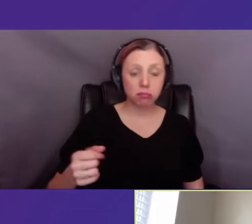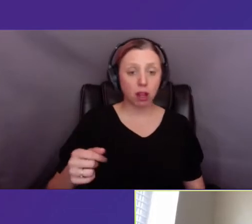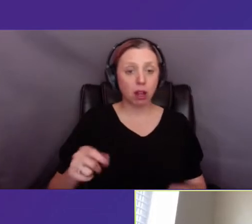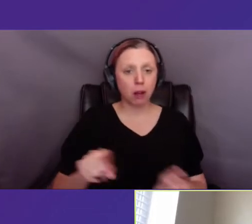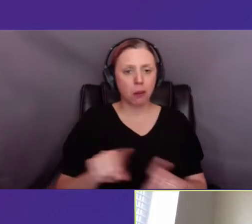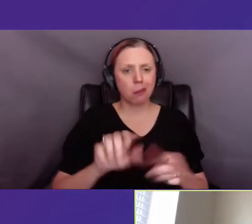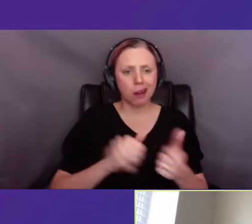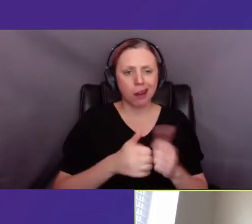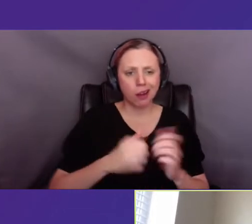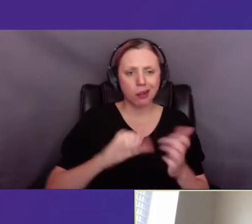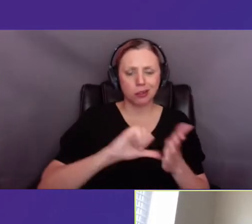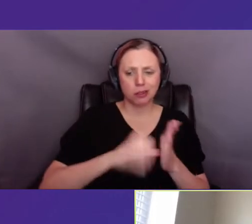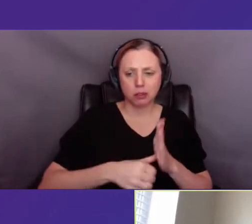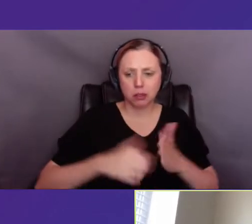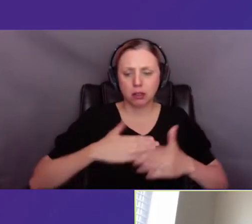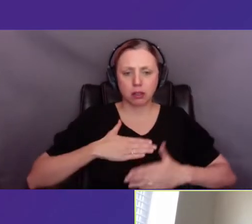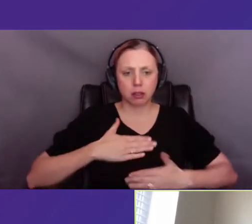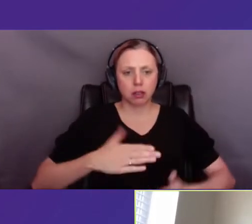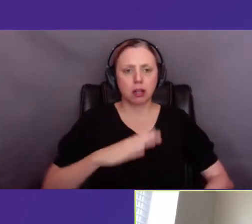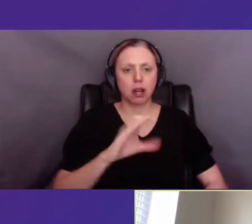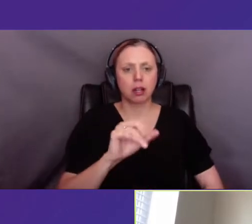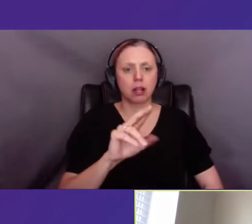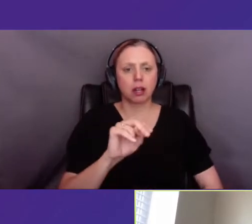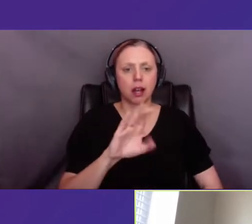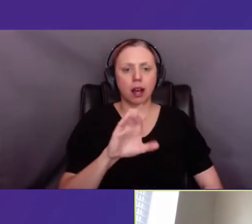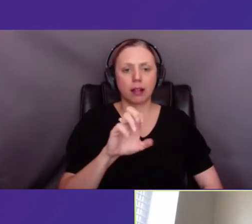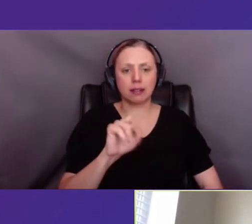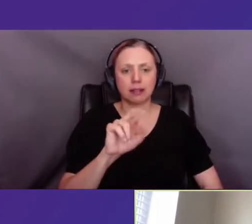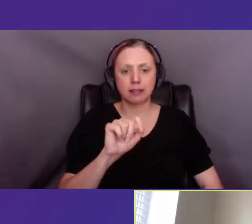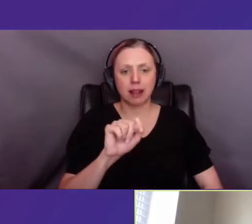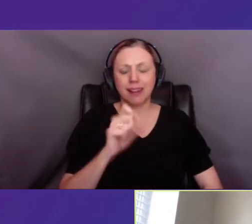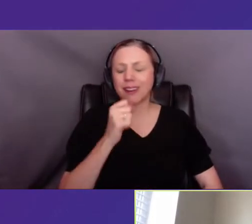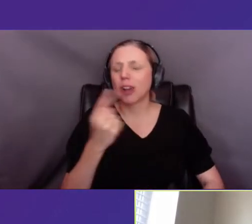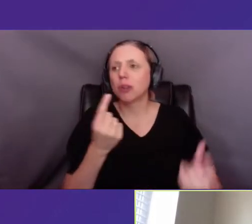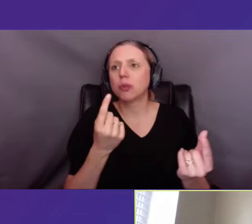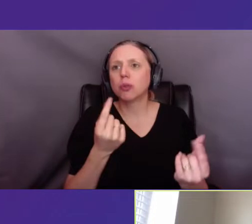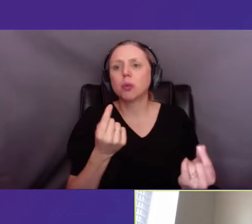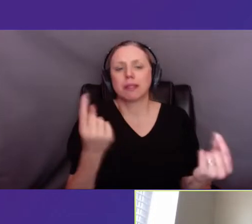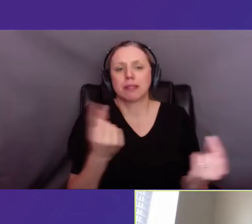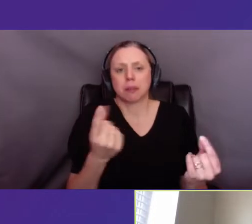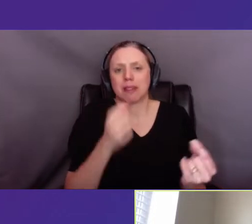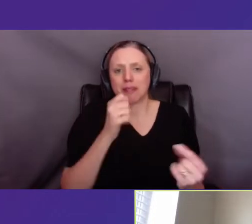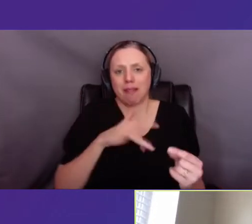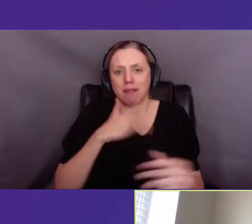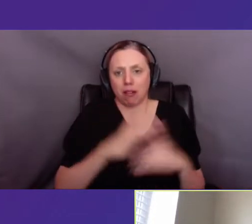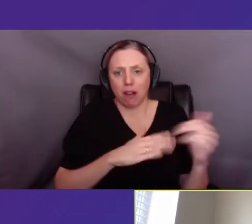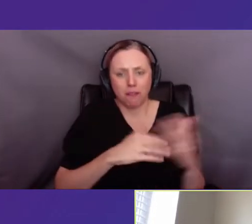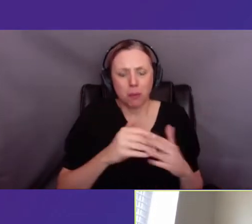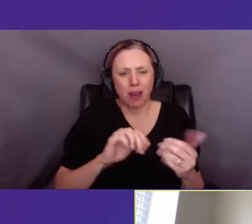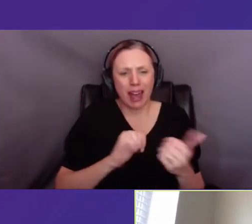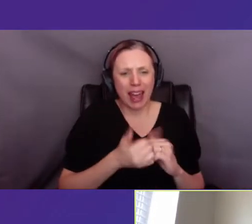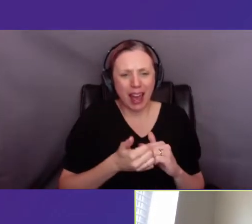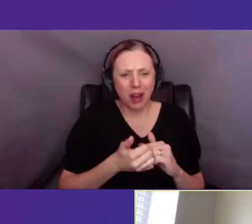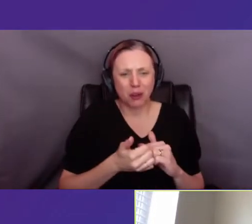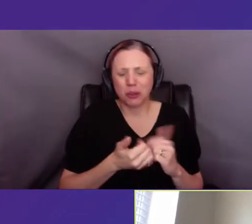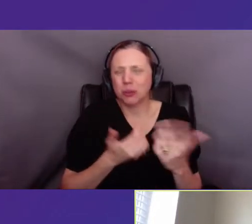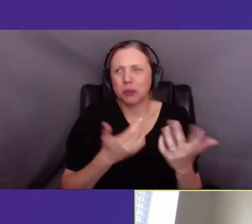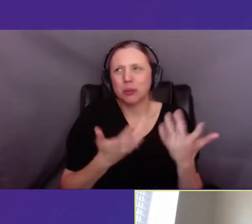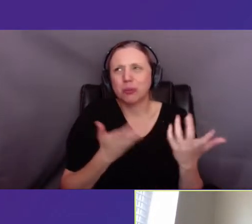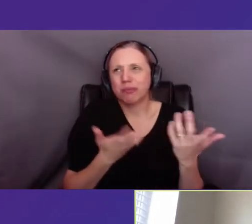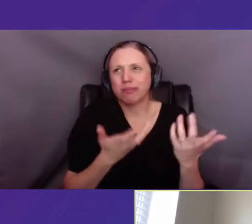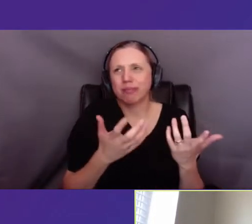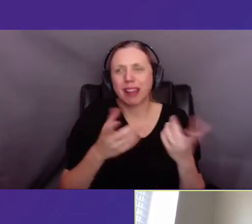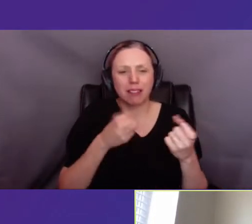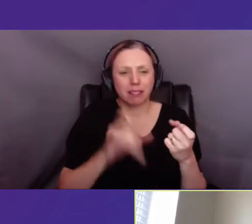of consent, not doing something that doesn't feel comfortable for you? That was just a bunch of questions that came up for us.